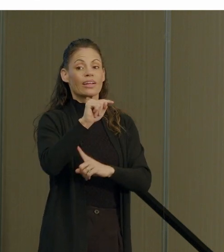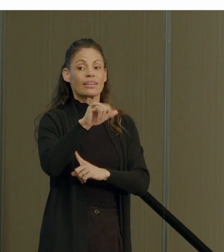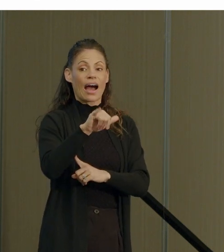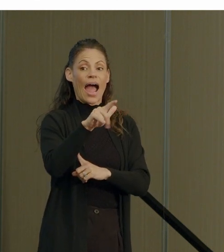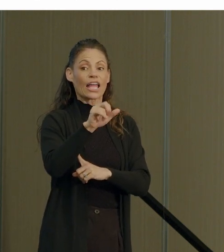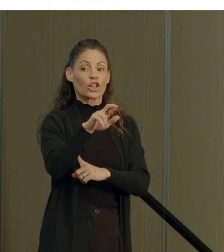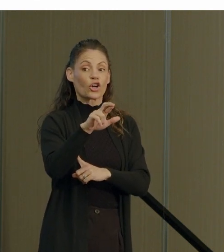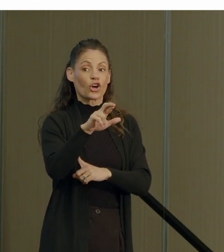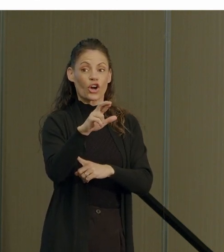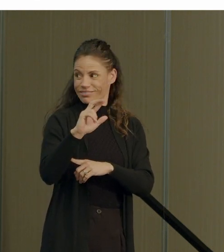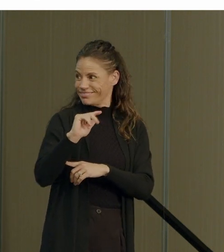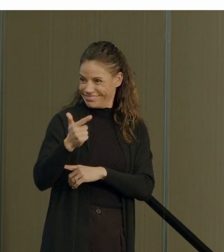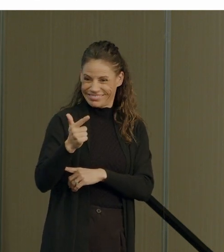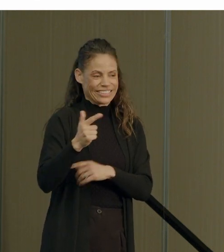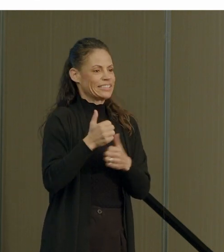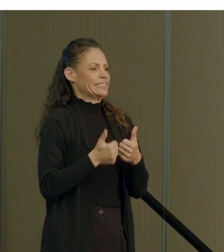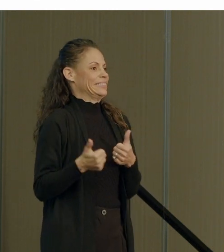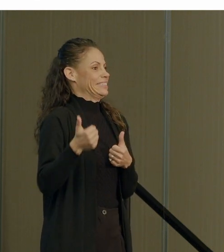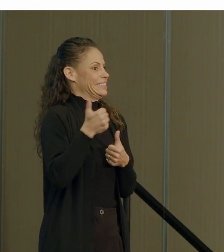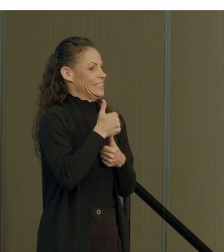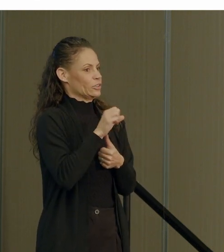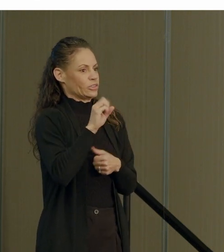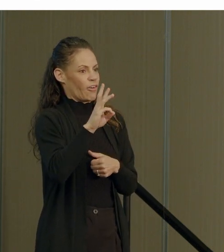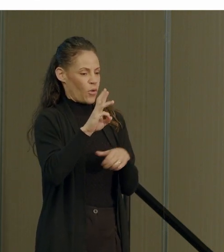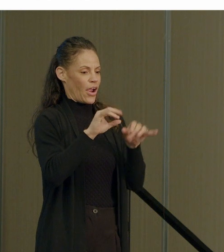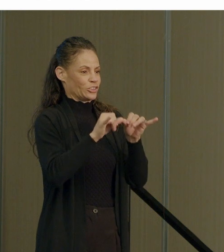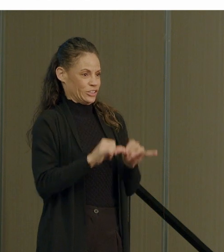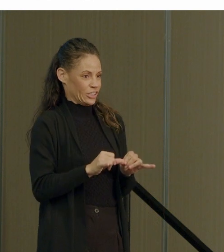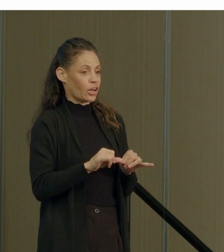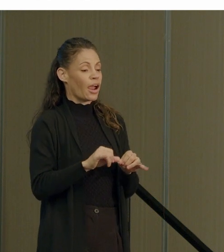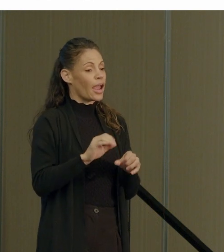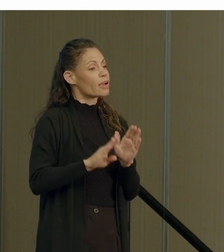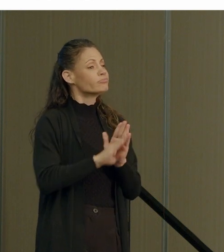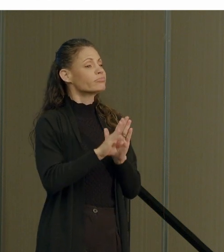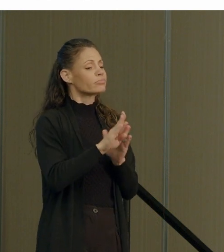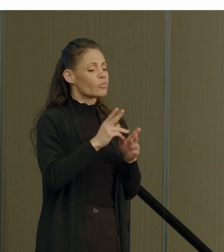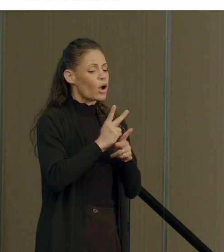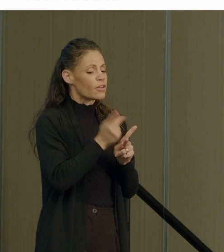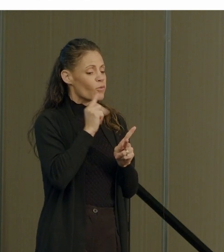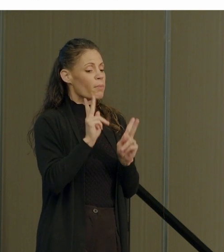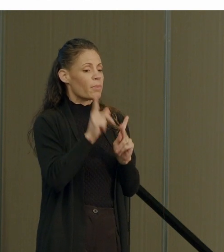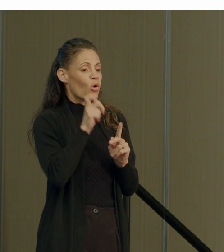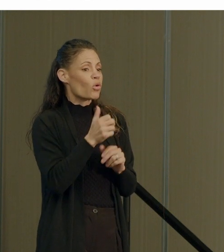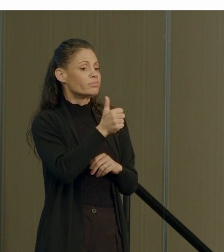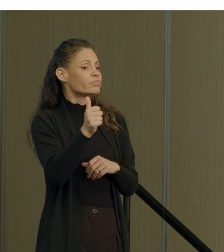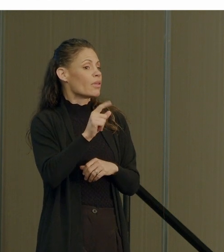engineer on our Android accessibility team. He works on products for people who are blind and low vision.